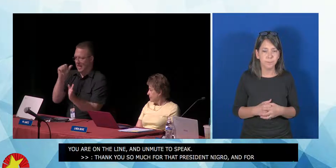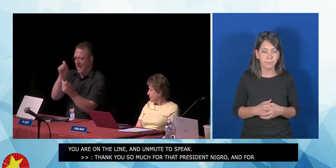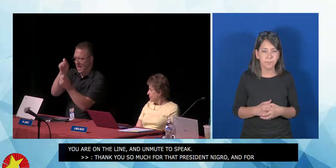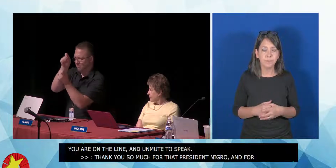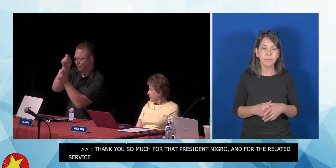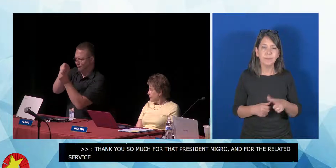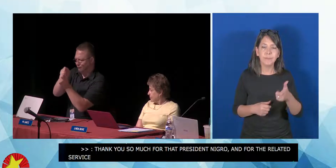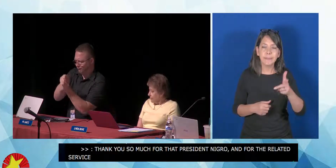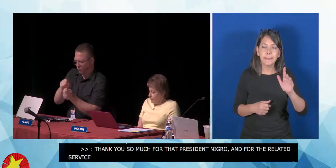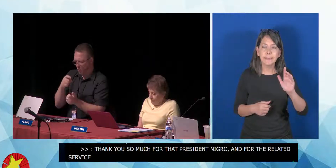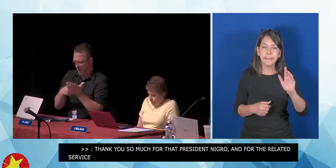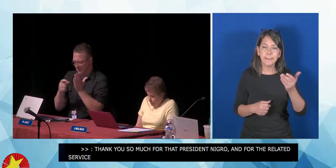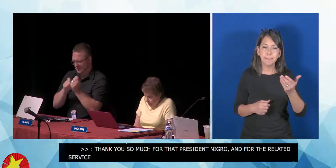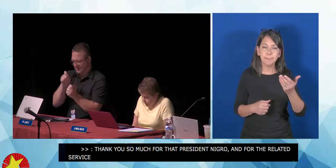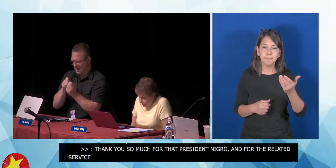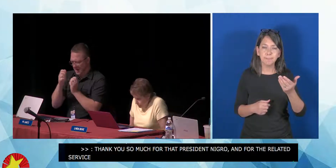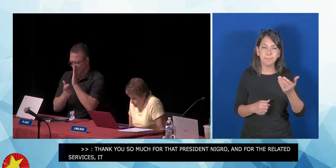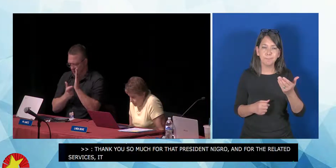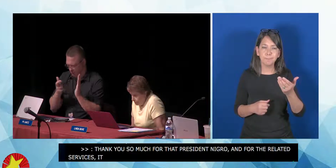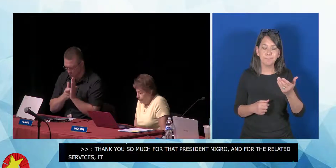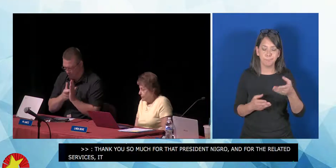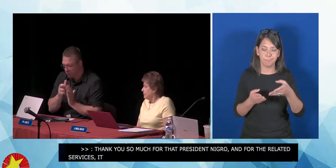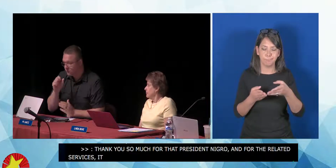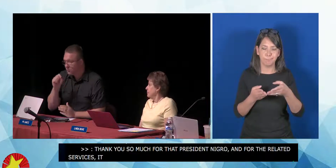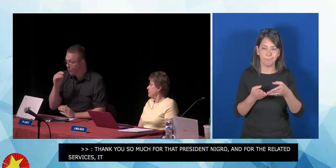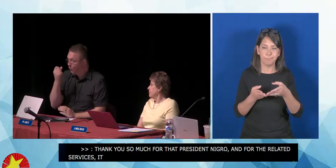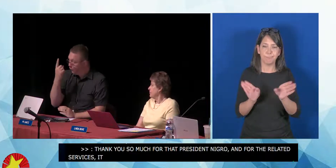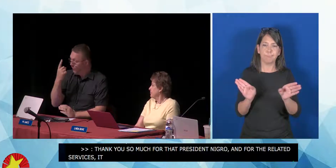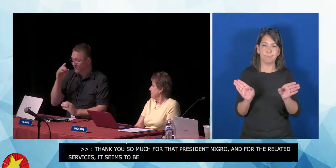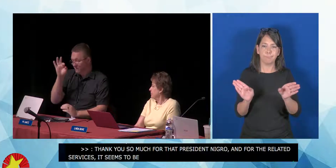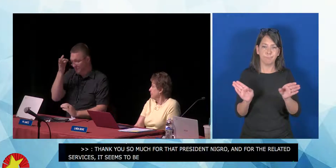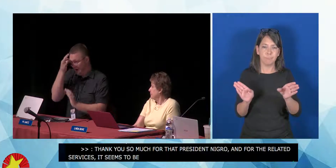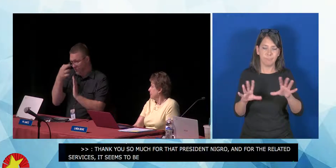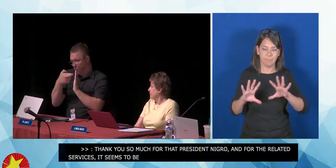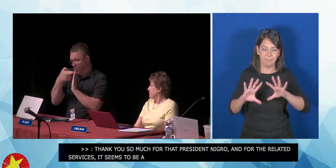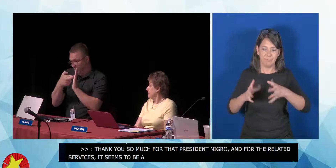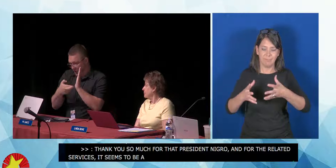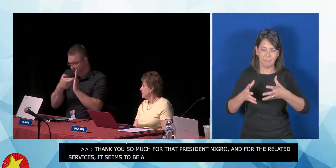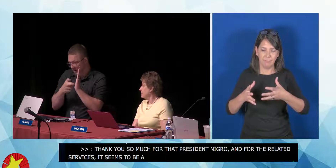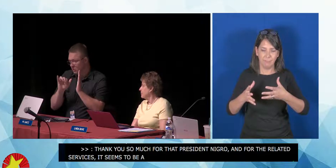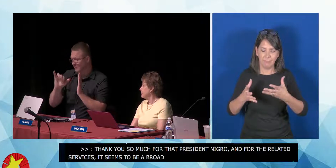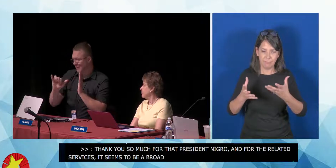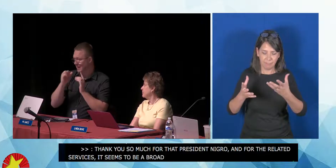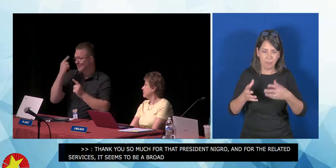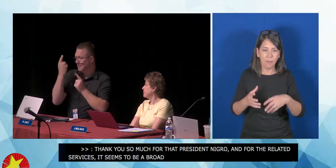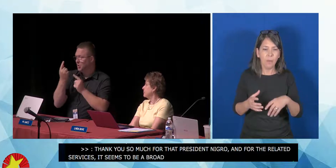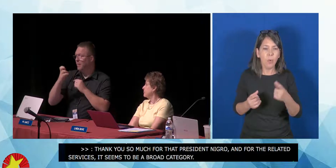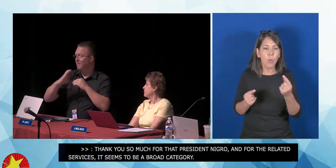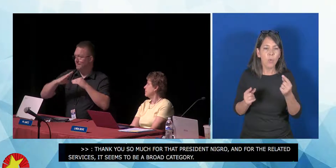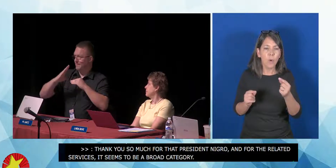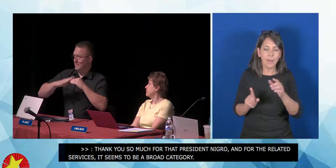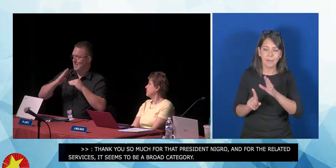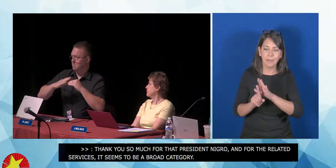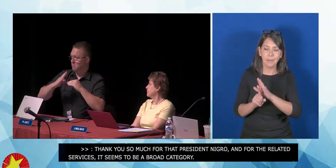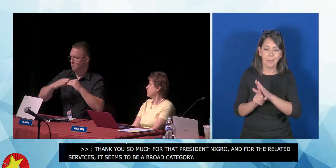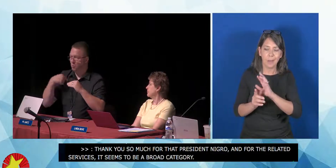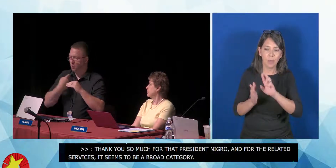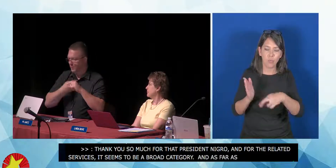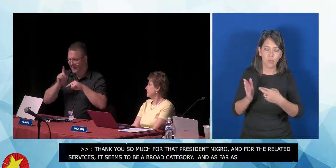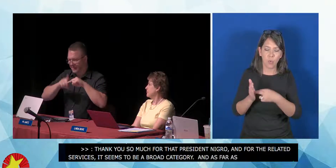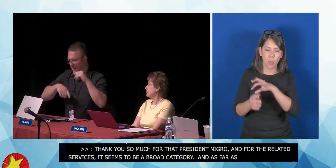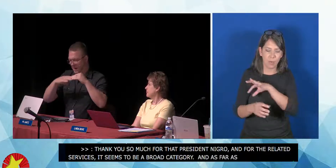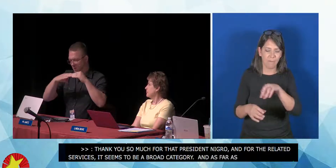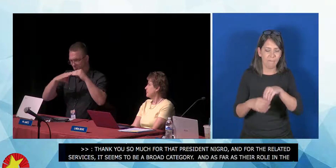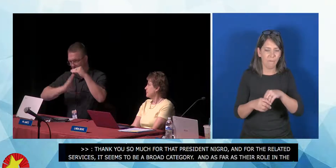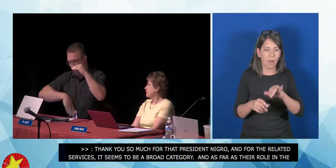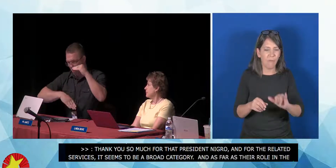it seems to be a broad category as far as their role in the meeting.